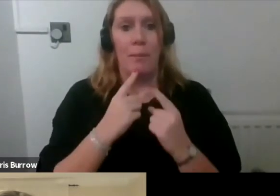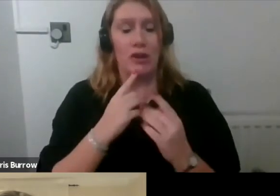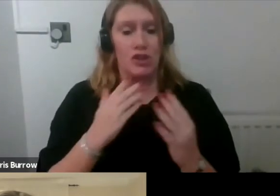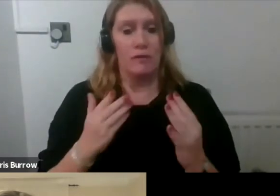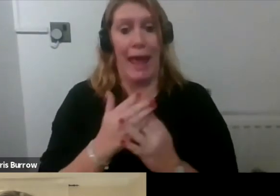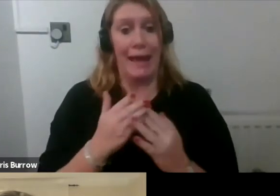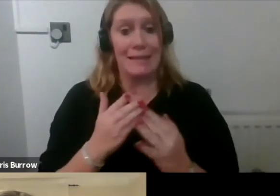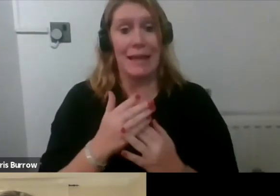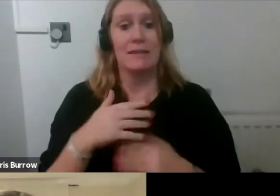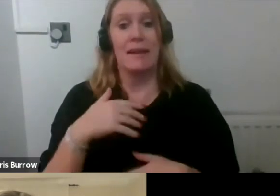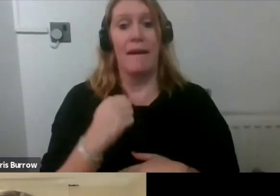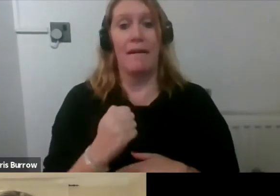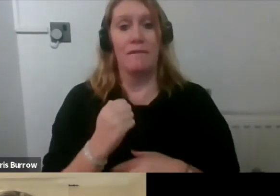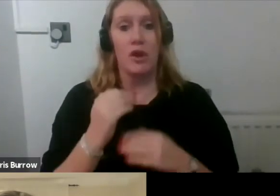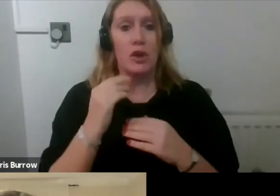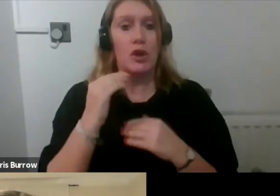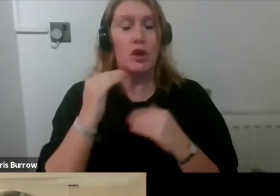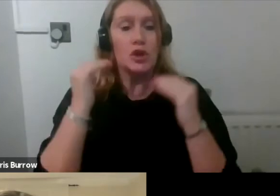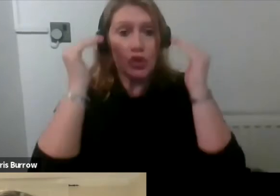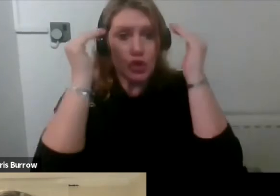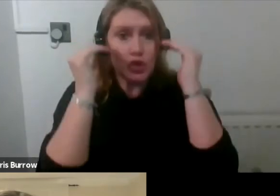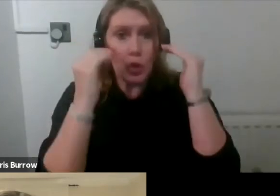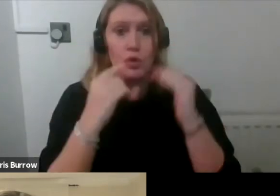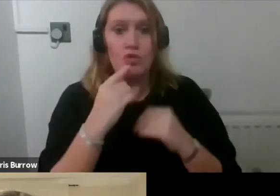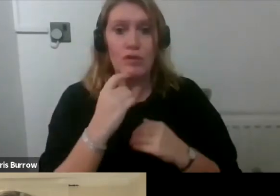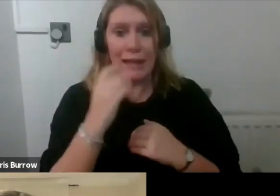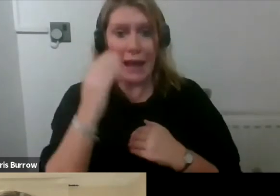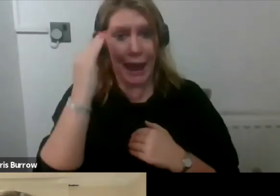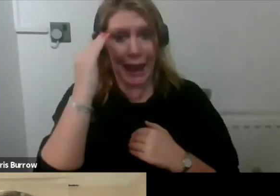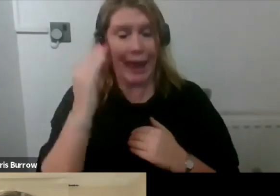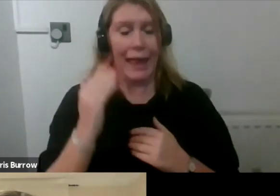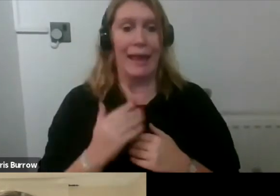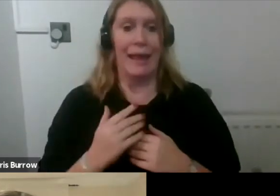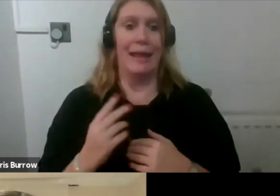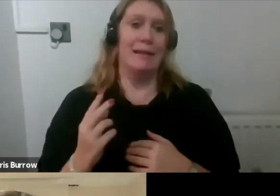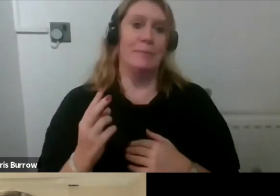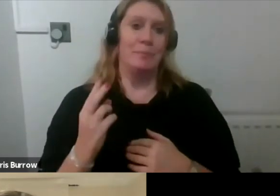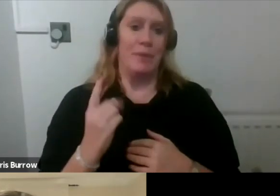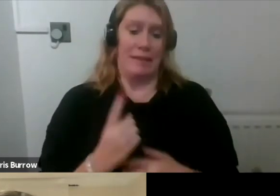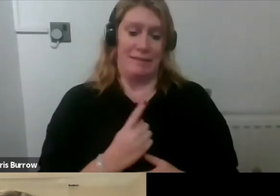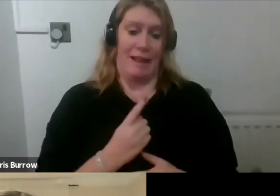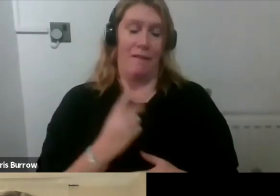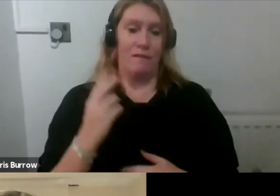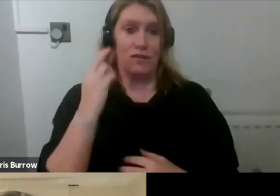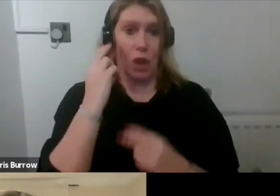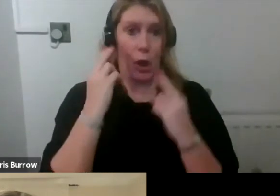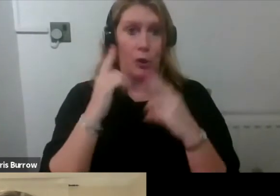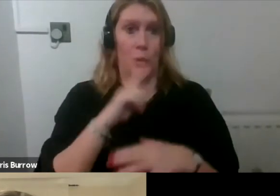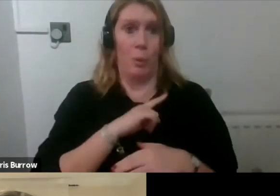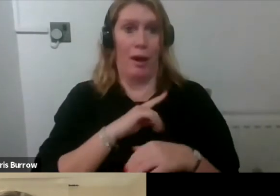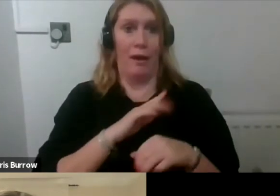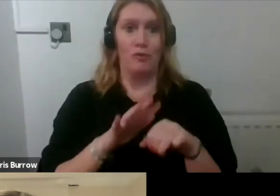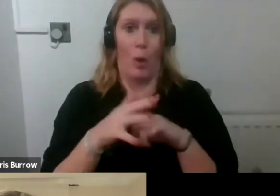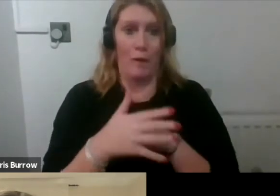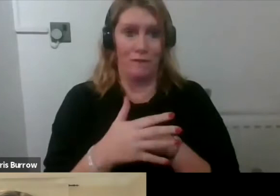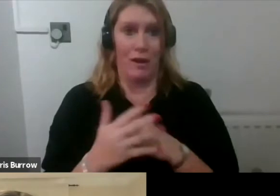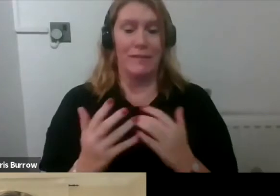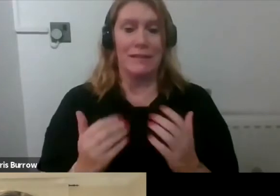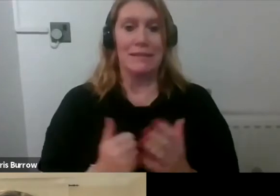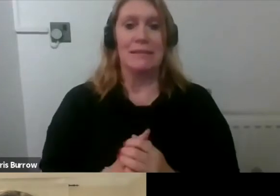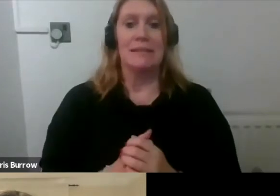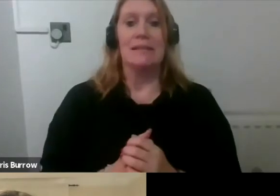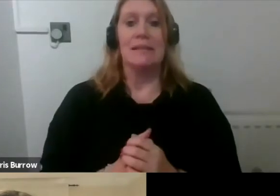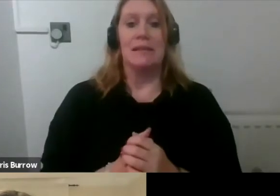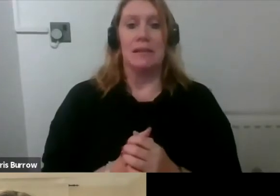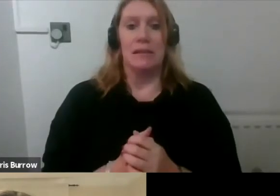have short, tenured red hair in a self styled corona crop, really under control only through the